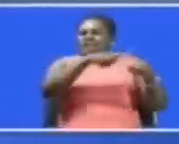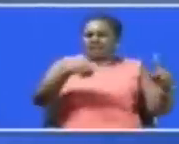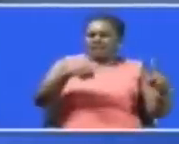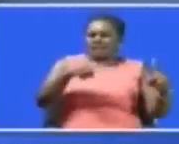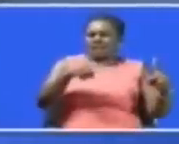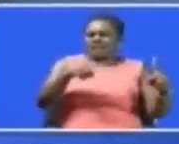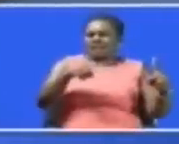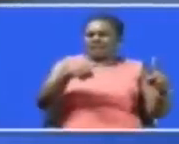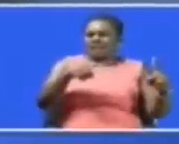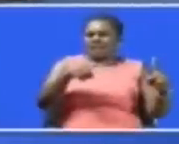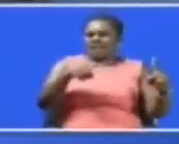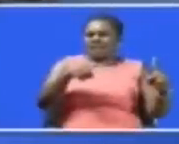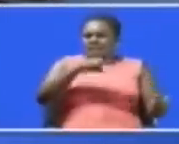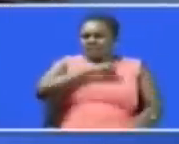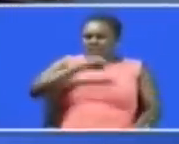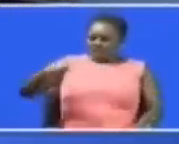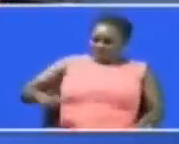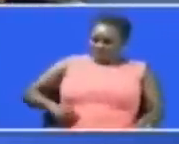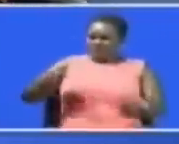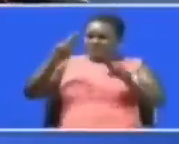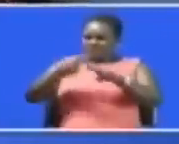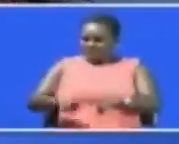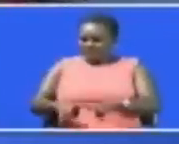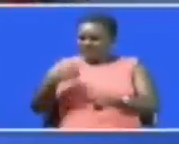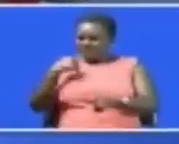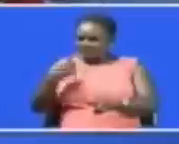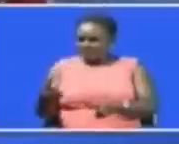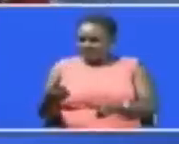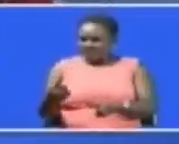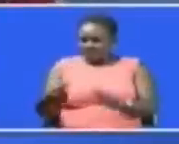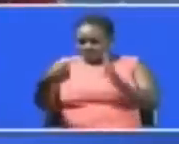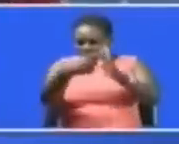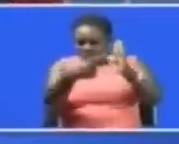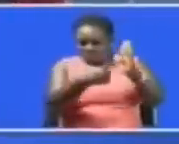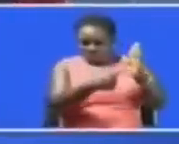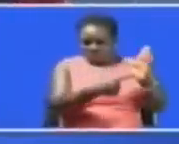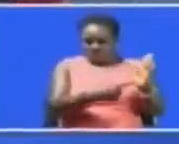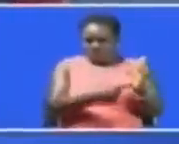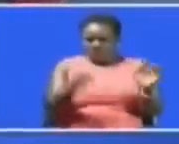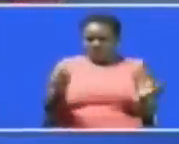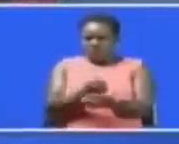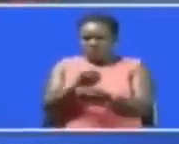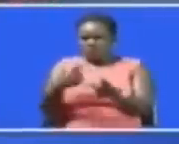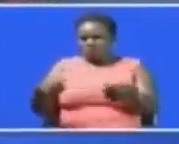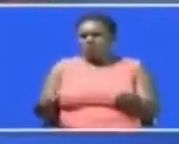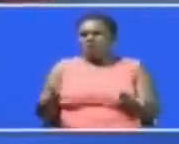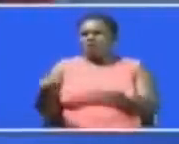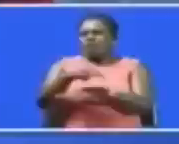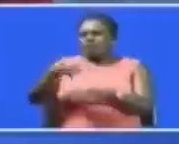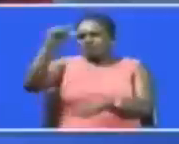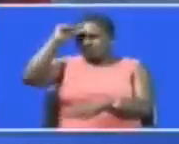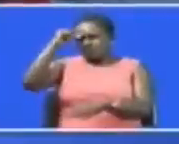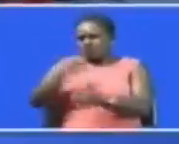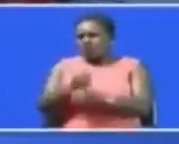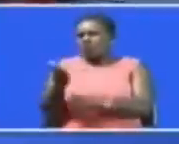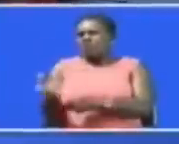case, you know, where Senate should have sat and said, you know, this is the way to go. We can't allow, you know, the national government